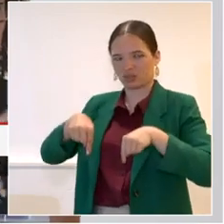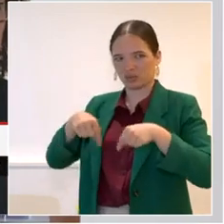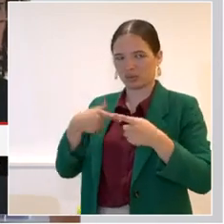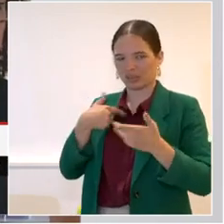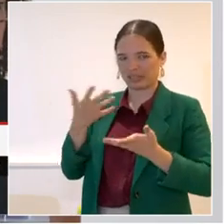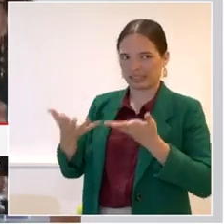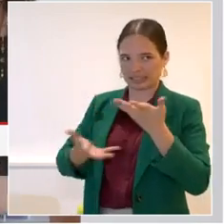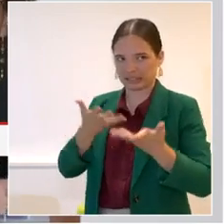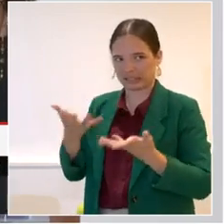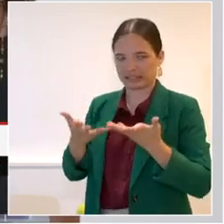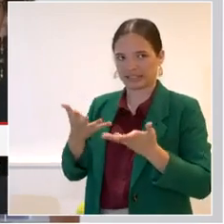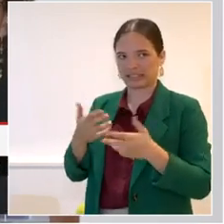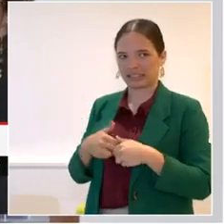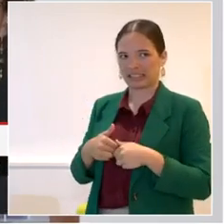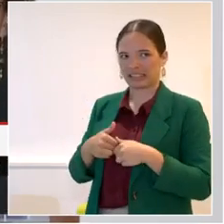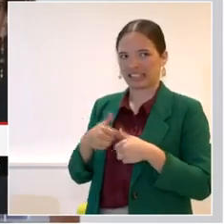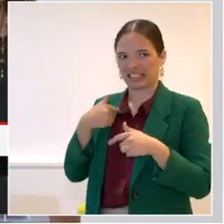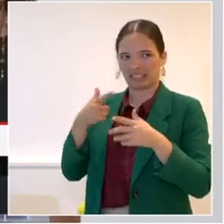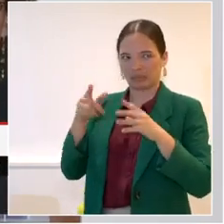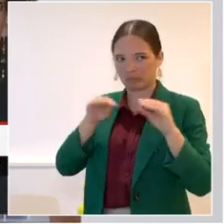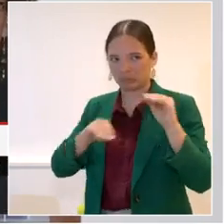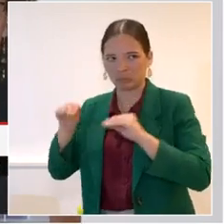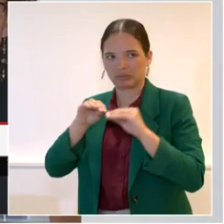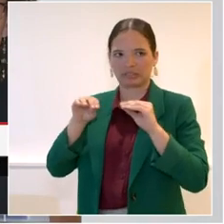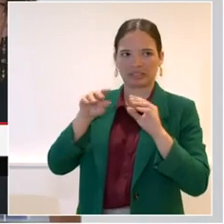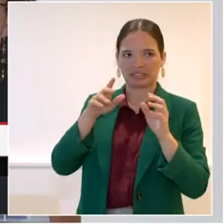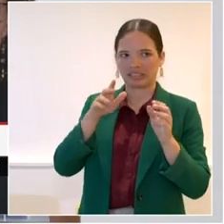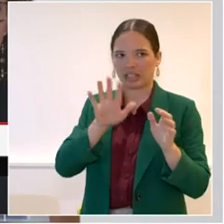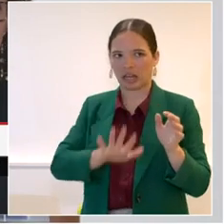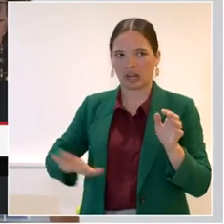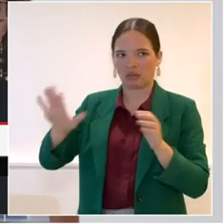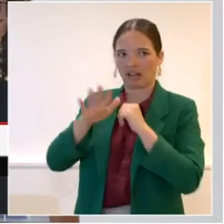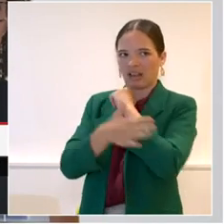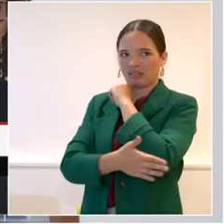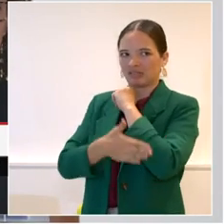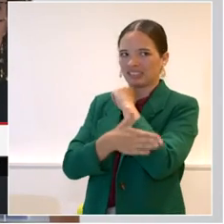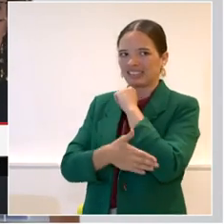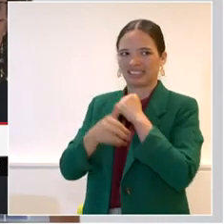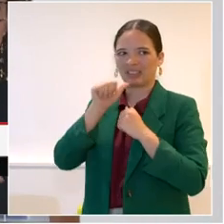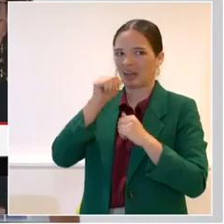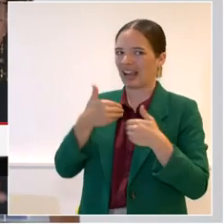not, that are moving around the United States. We don't have a system to deal with